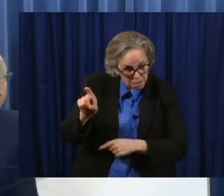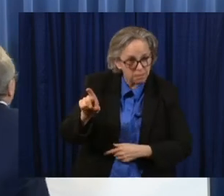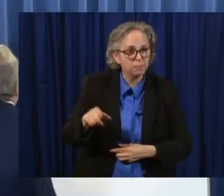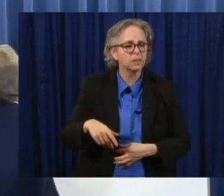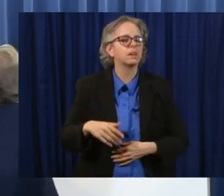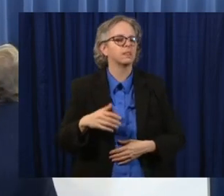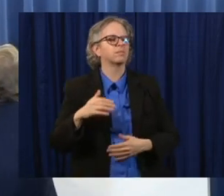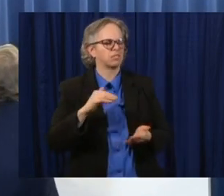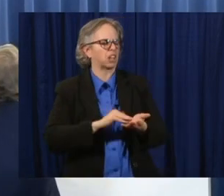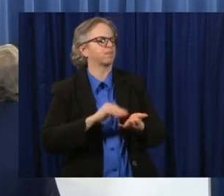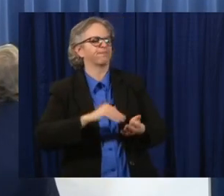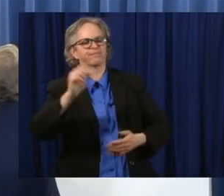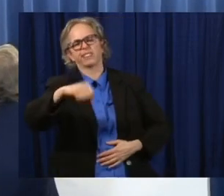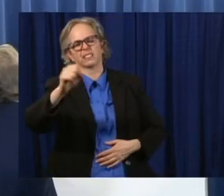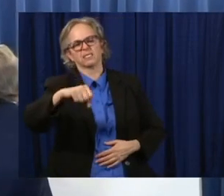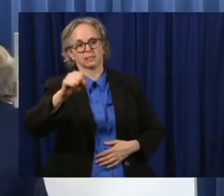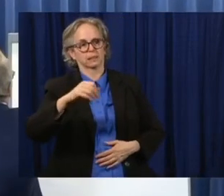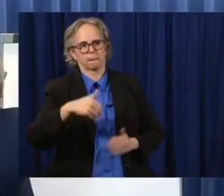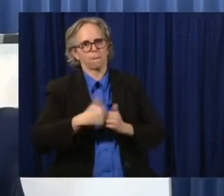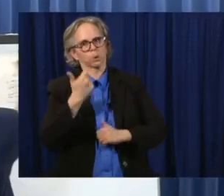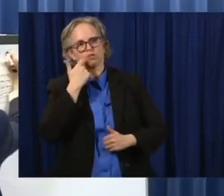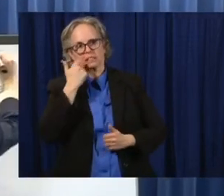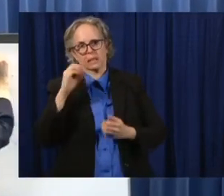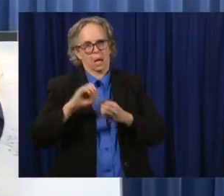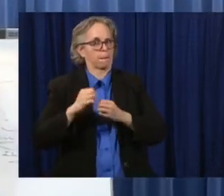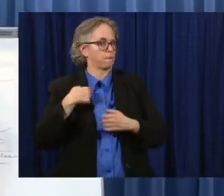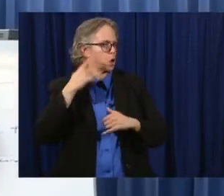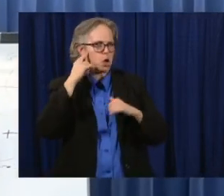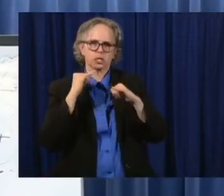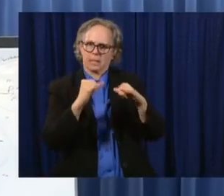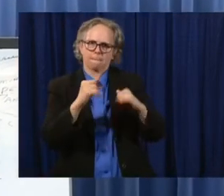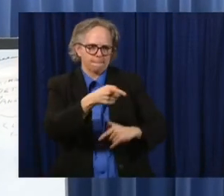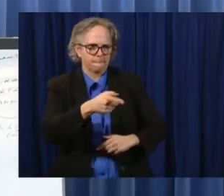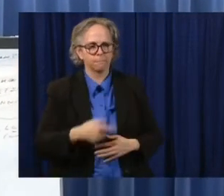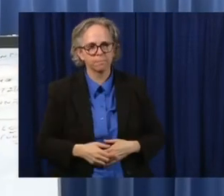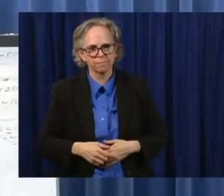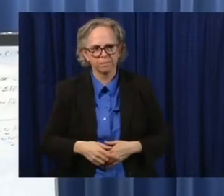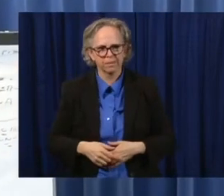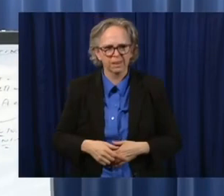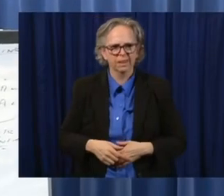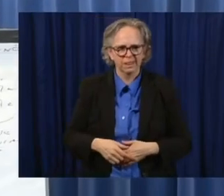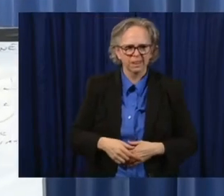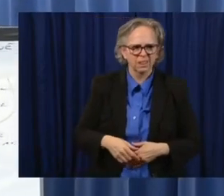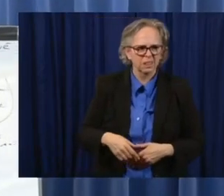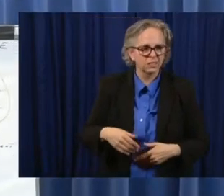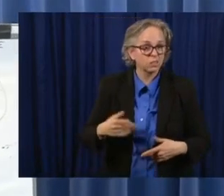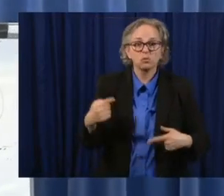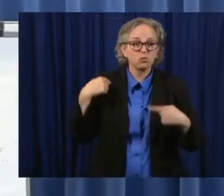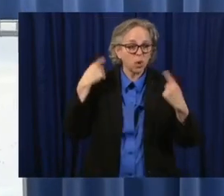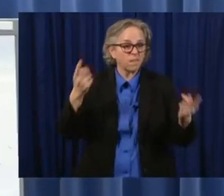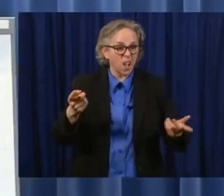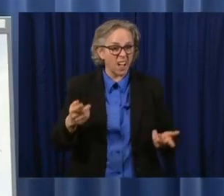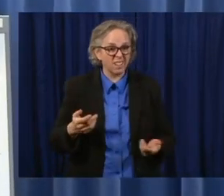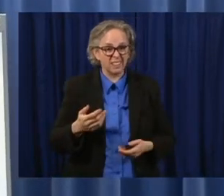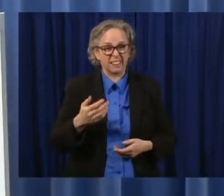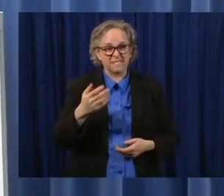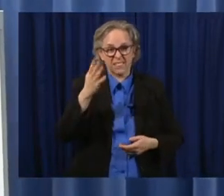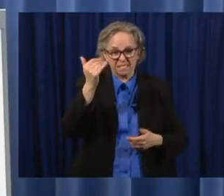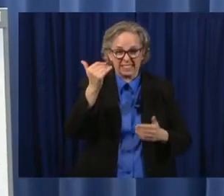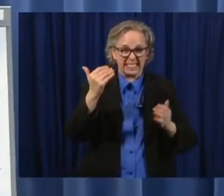That's the last figure I heard too. I mean, when you consider that so far we've had 15,000, somewhat